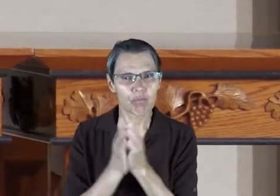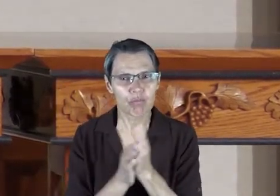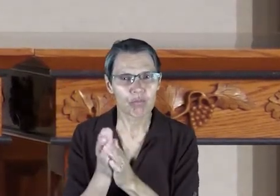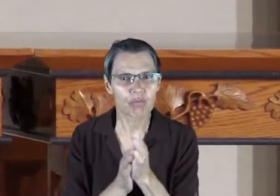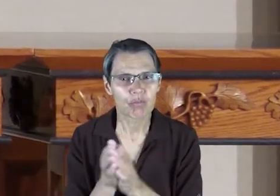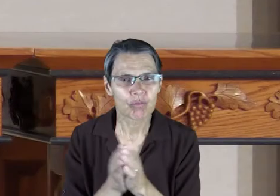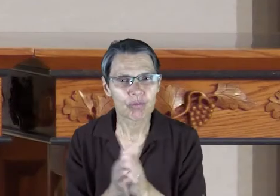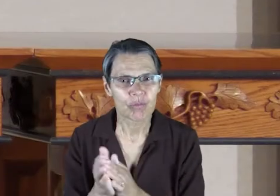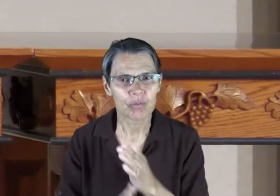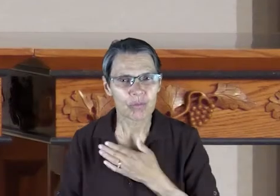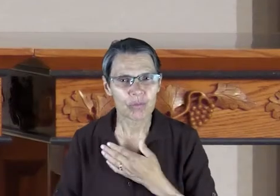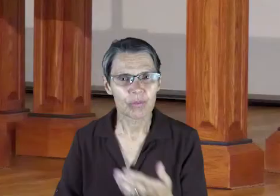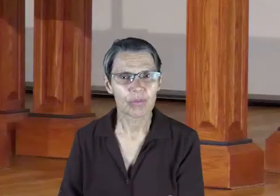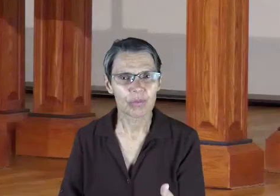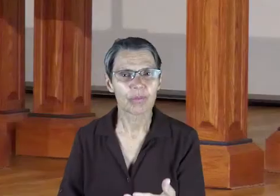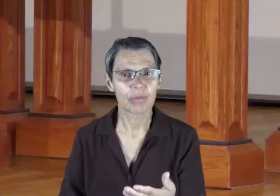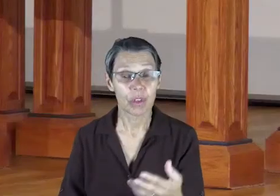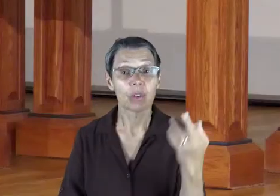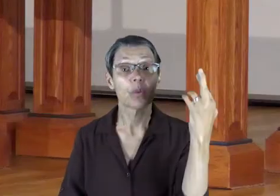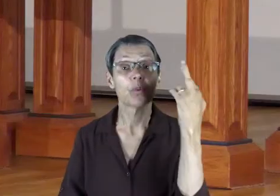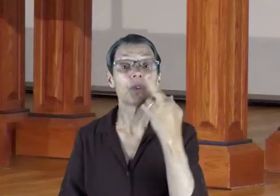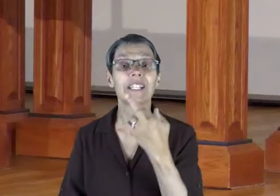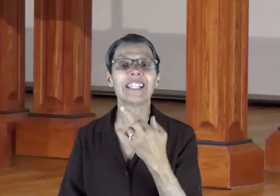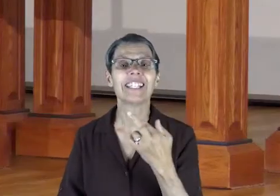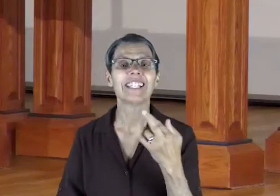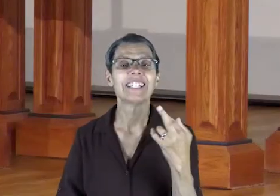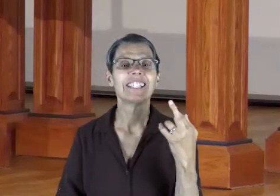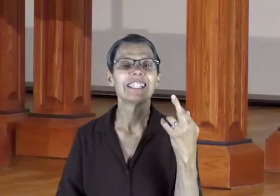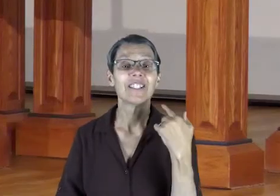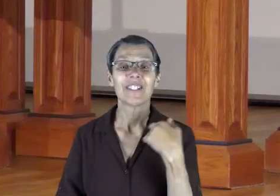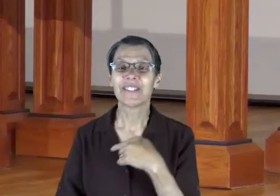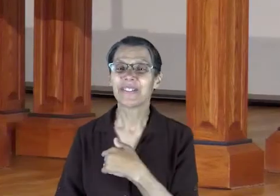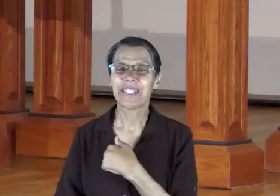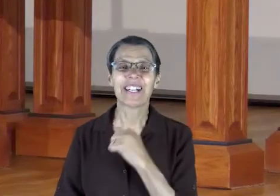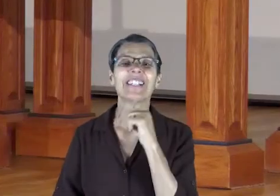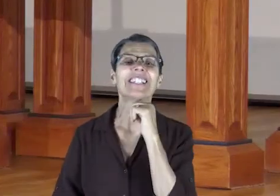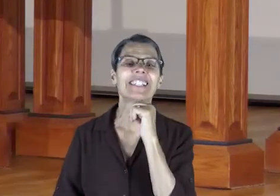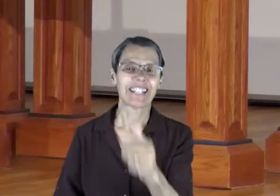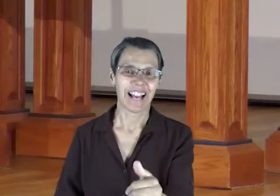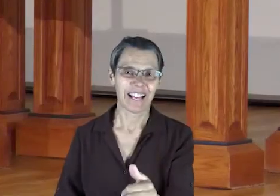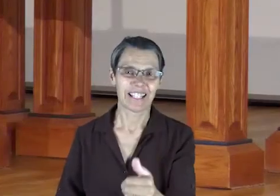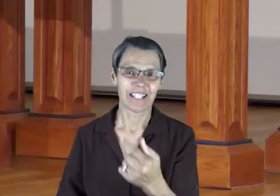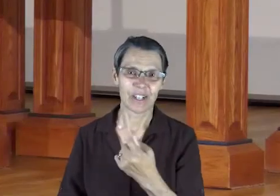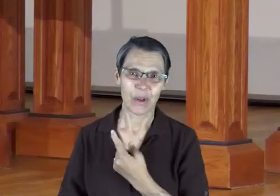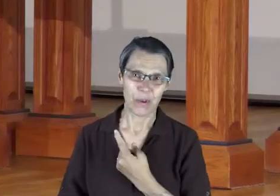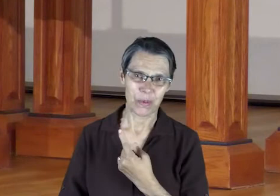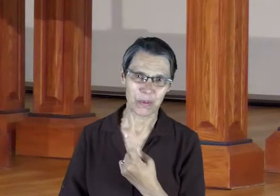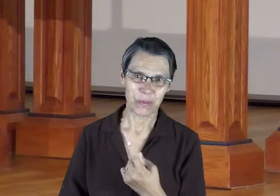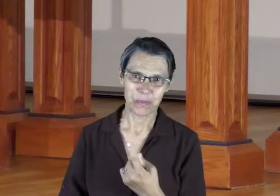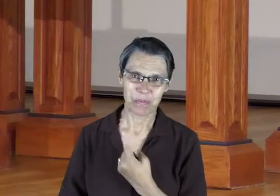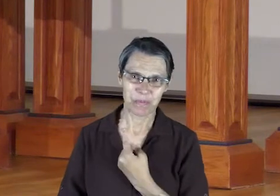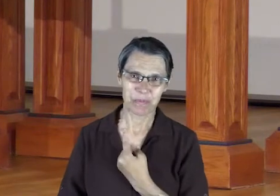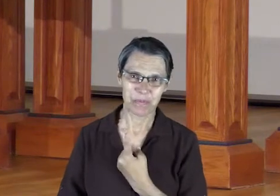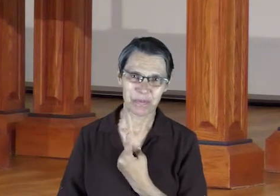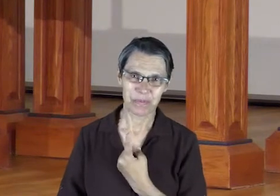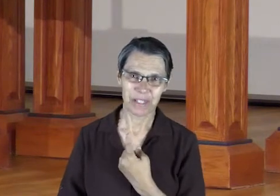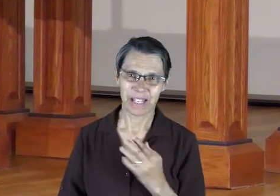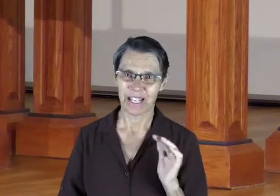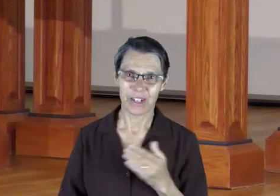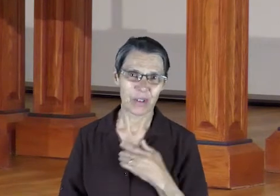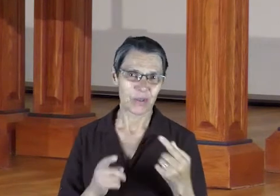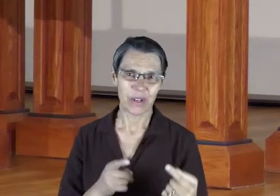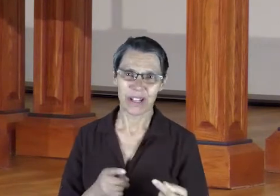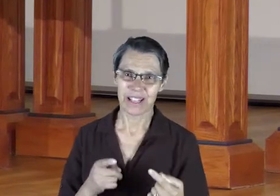our willingness to realize that we're not alone in this